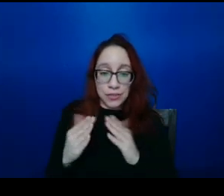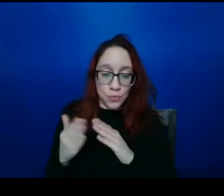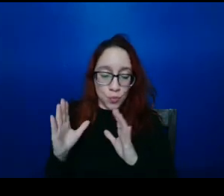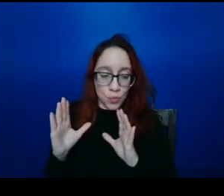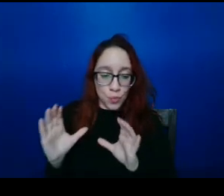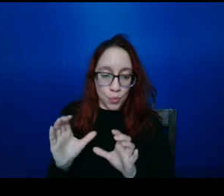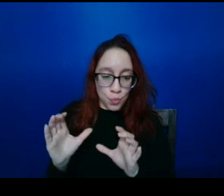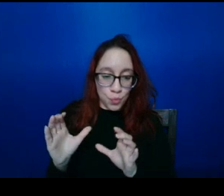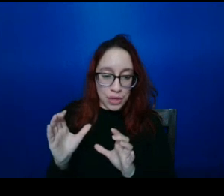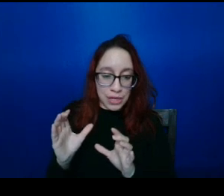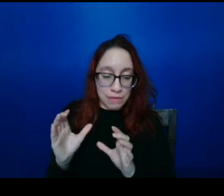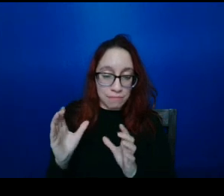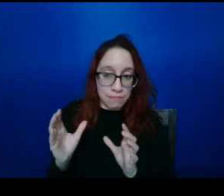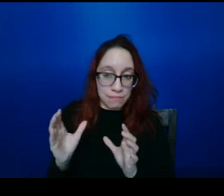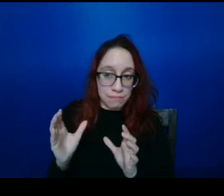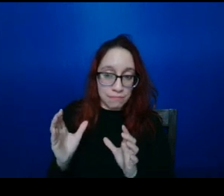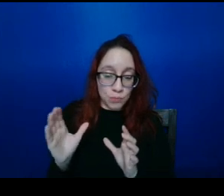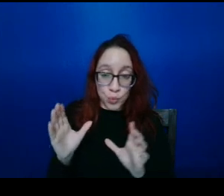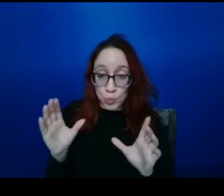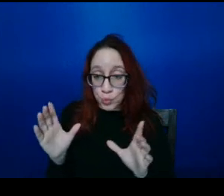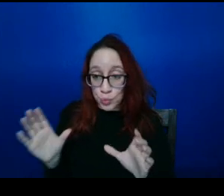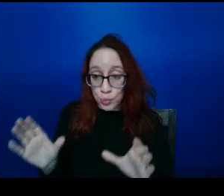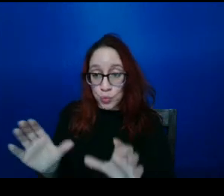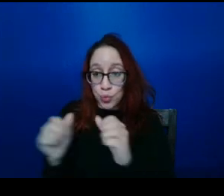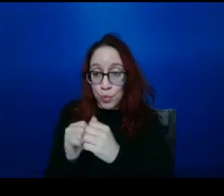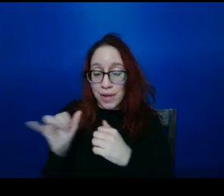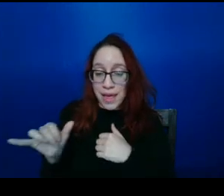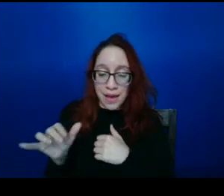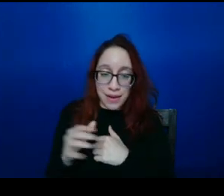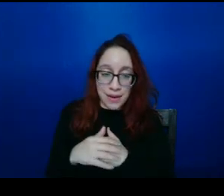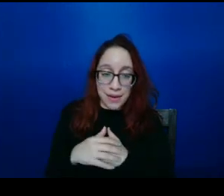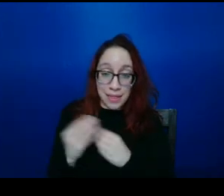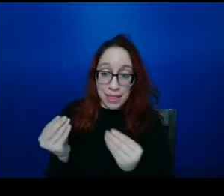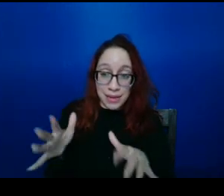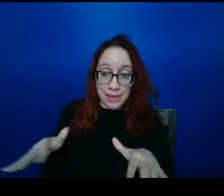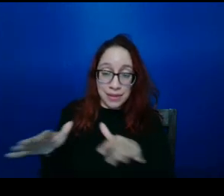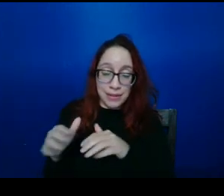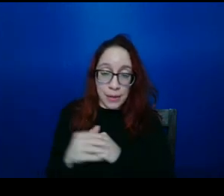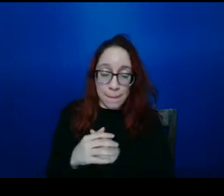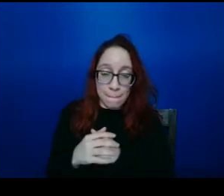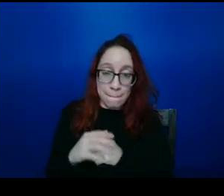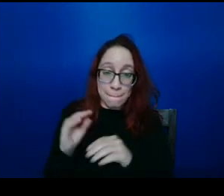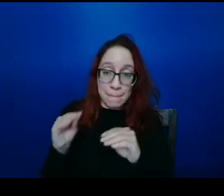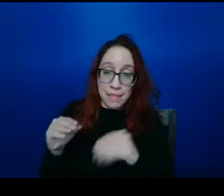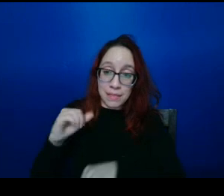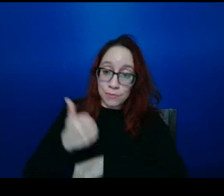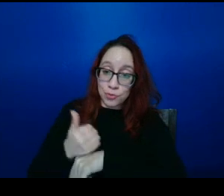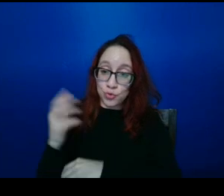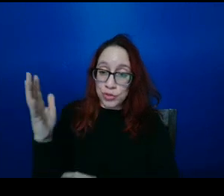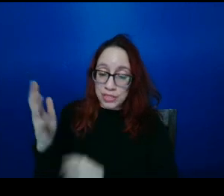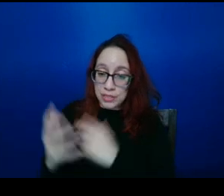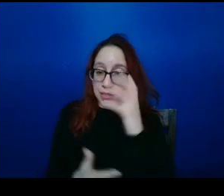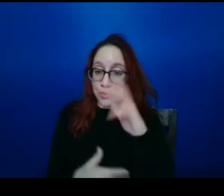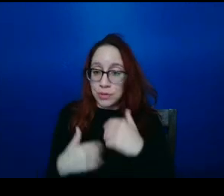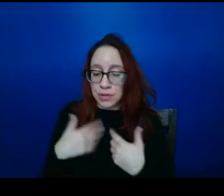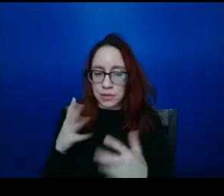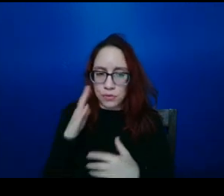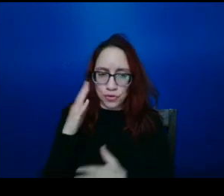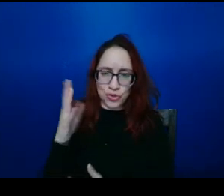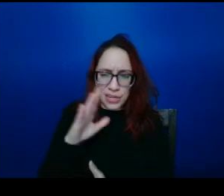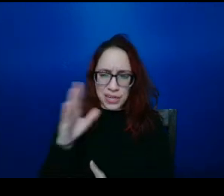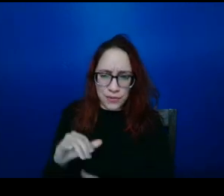will ultimately do with this land as far as planting trees. I don't know why a tree has